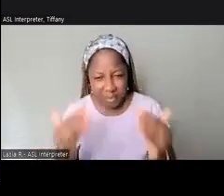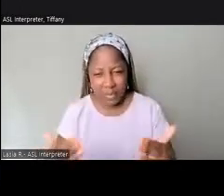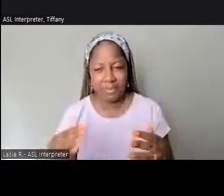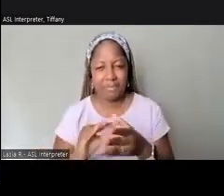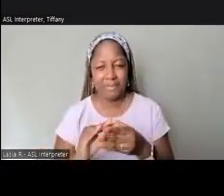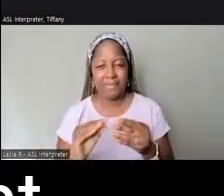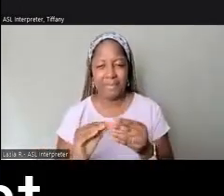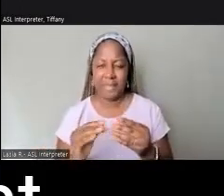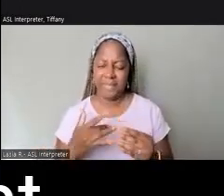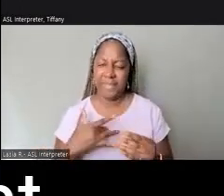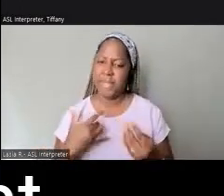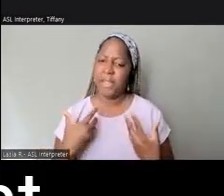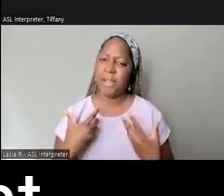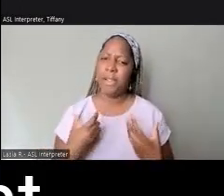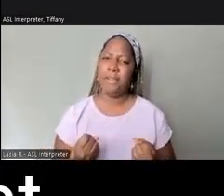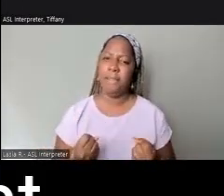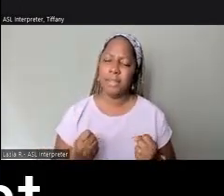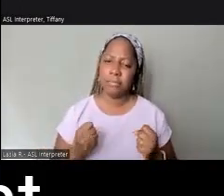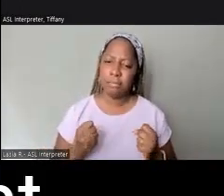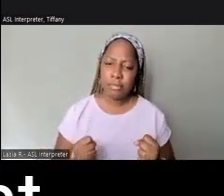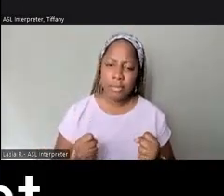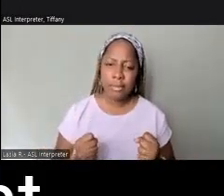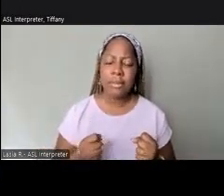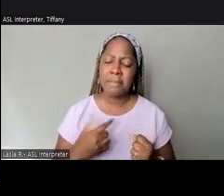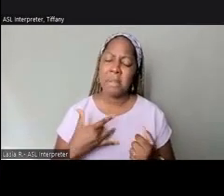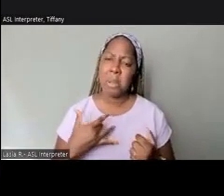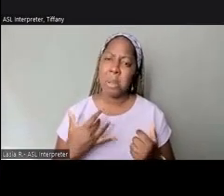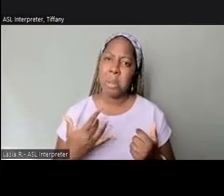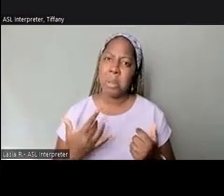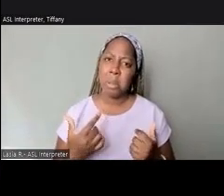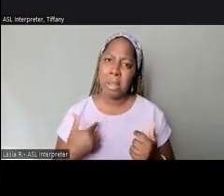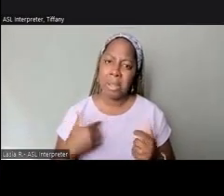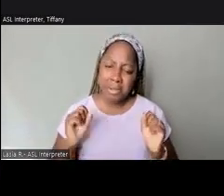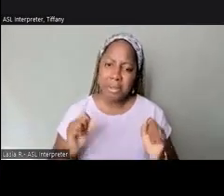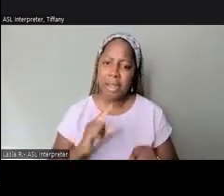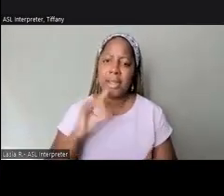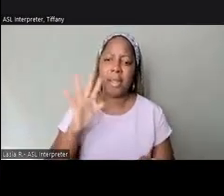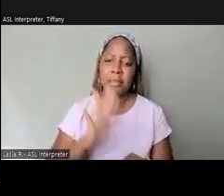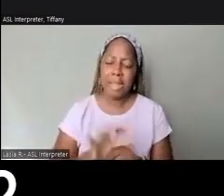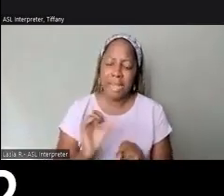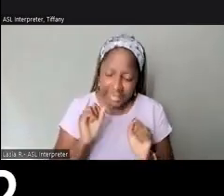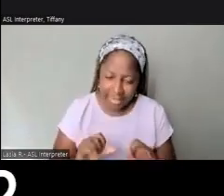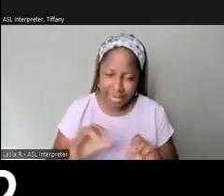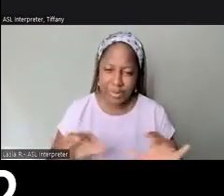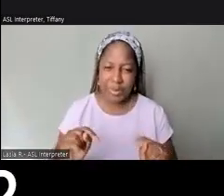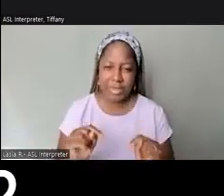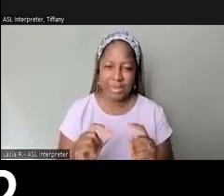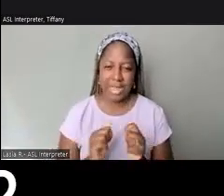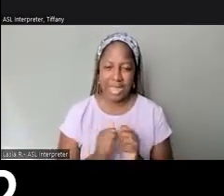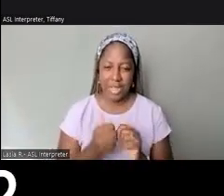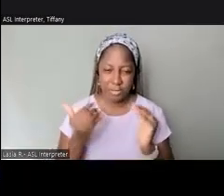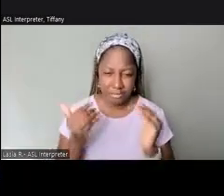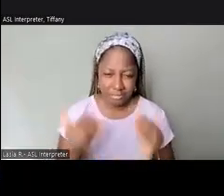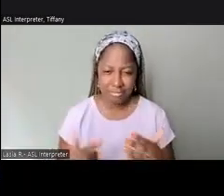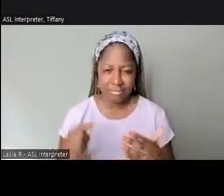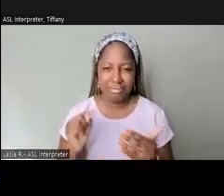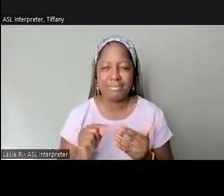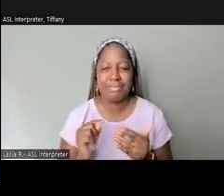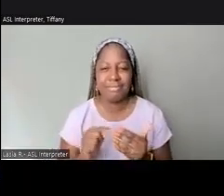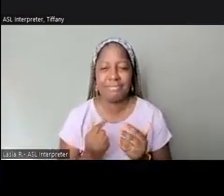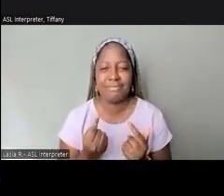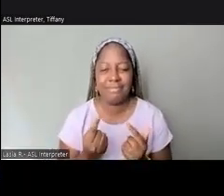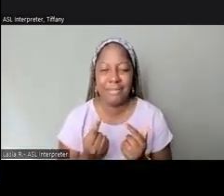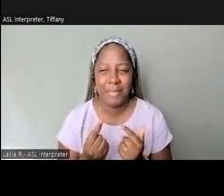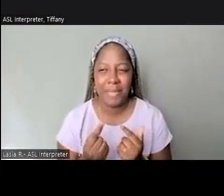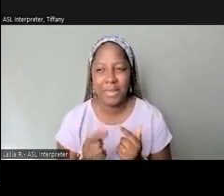and commitment to do what I can do, and what makes sense for me. So